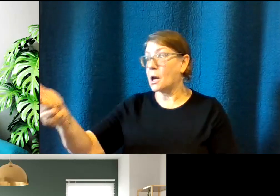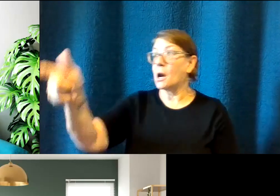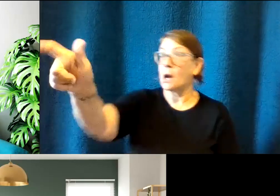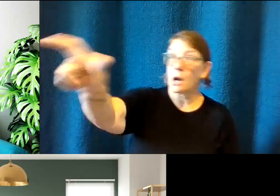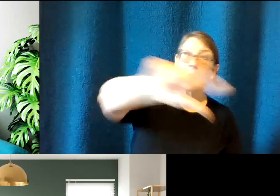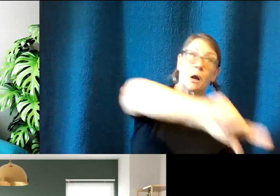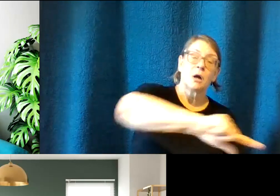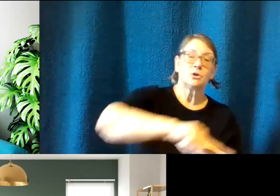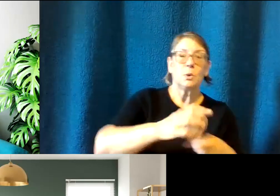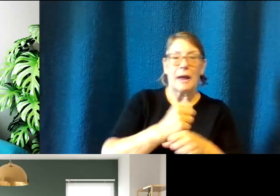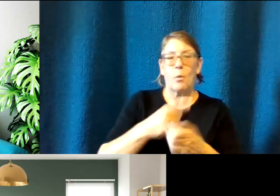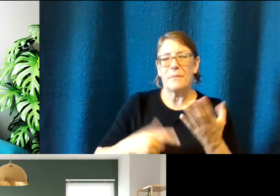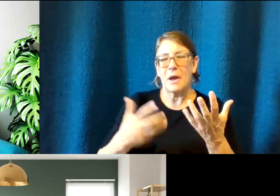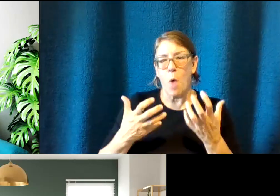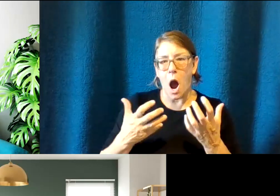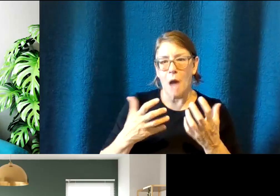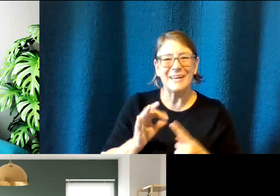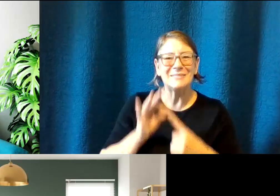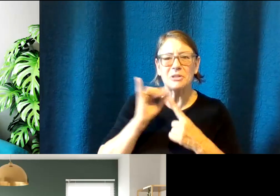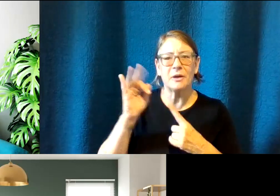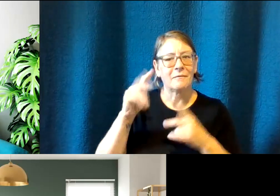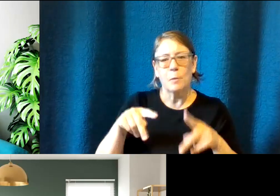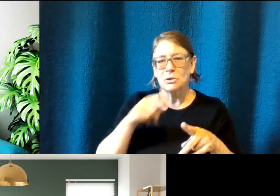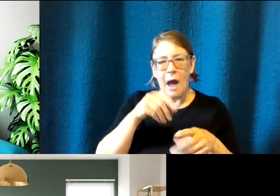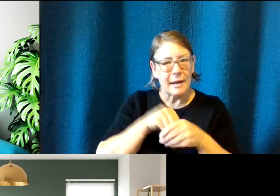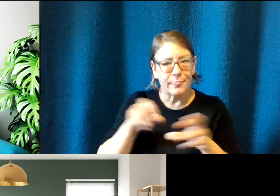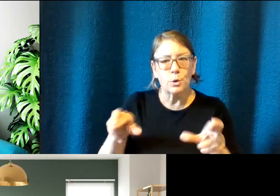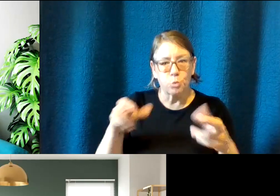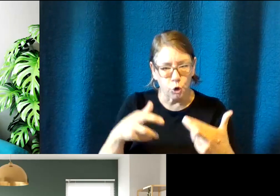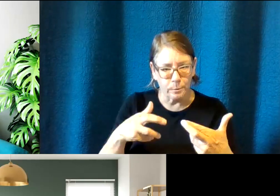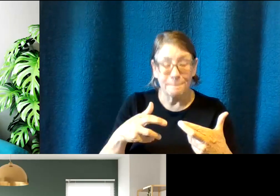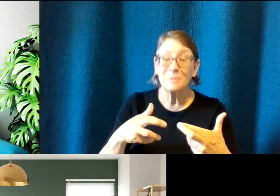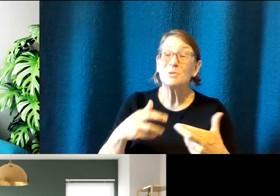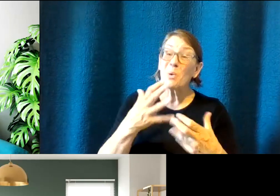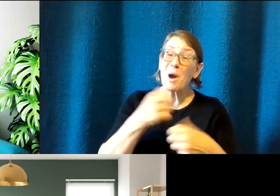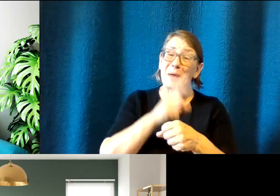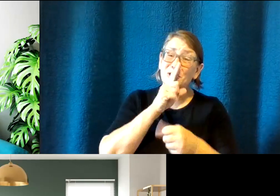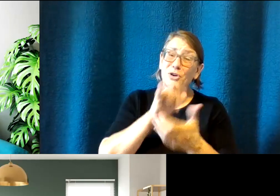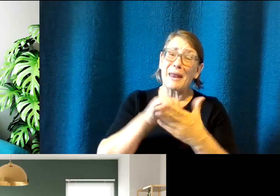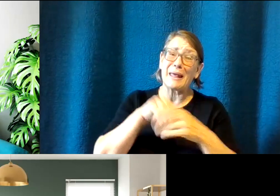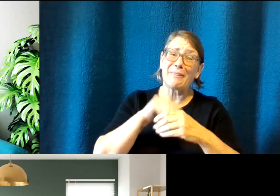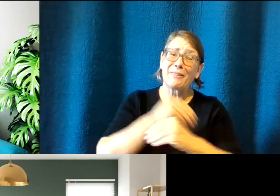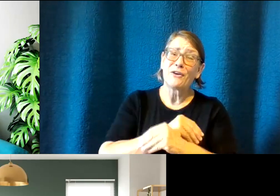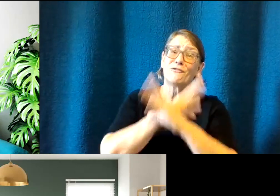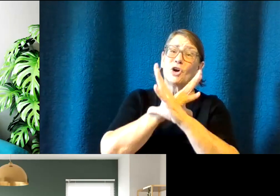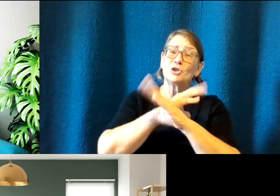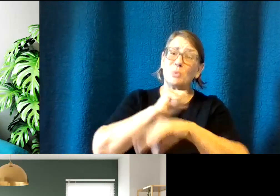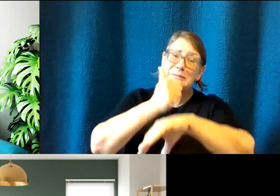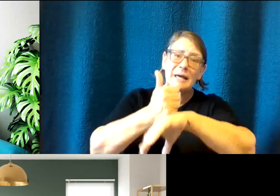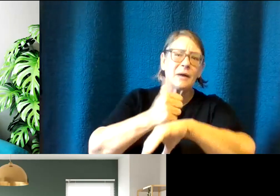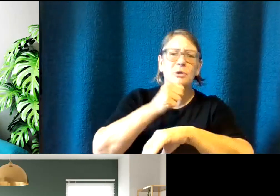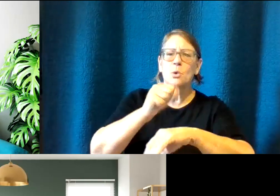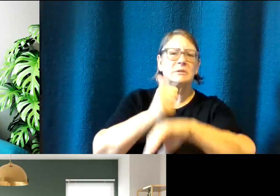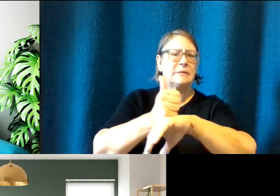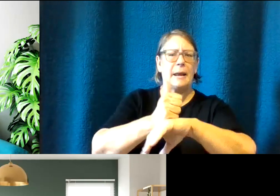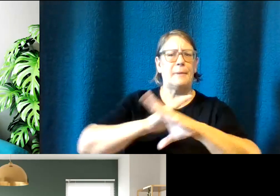need, especially if it's not someone in the room. So making sure that in that virtual setting, we're not creating an unintentional barrier.